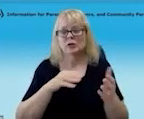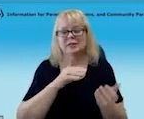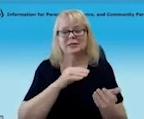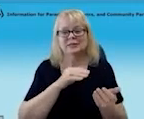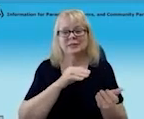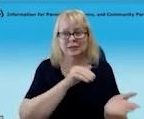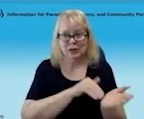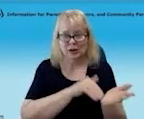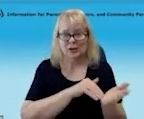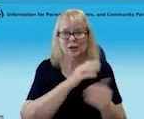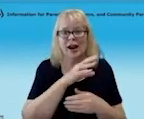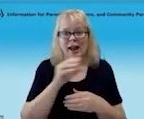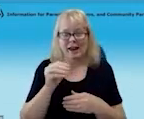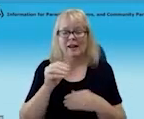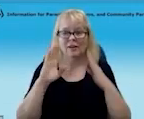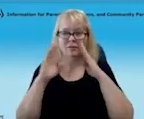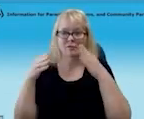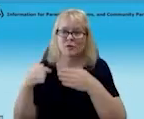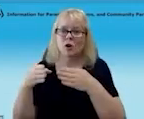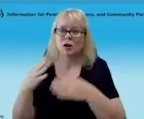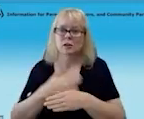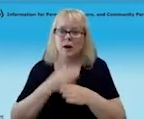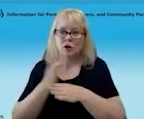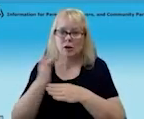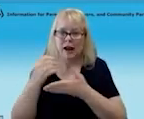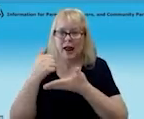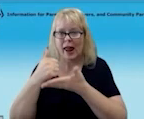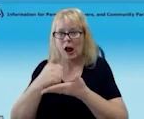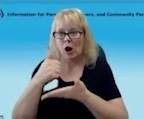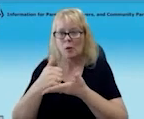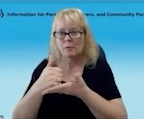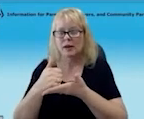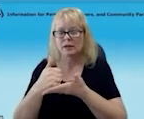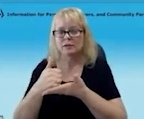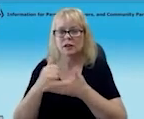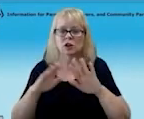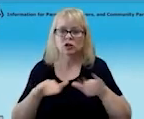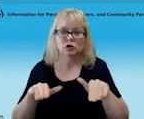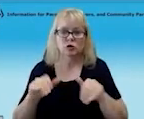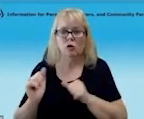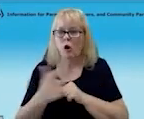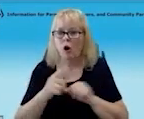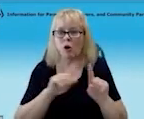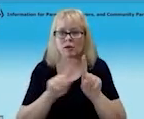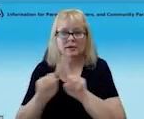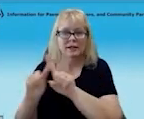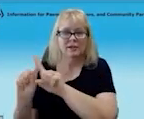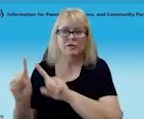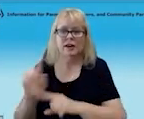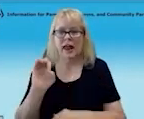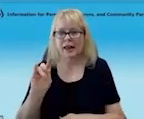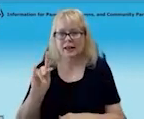communities. On a more personal level, I describe myself as a pediatrician by training and a public health practitioner at